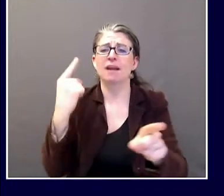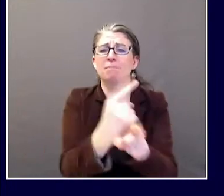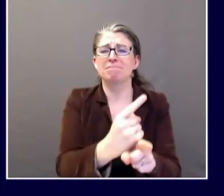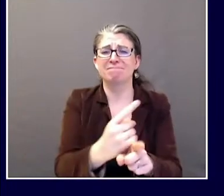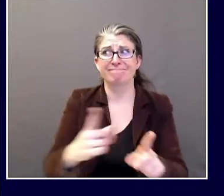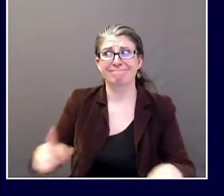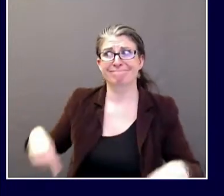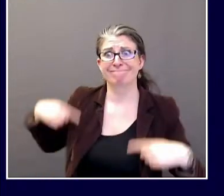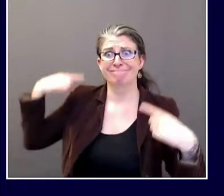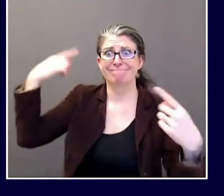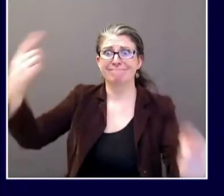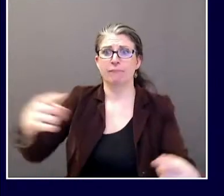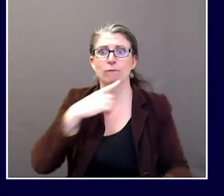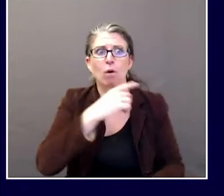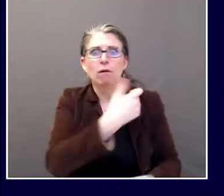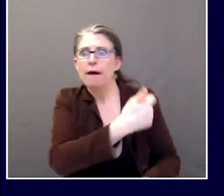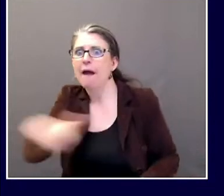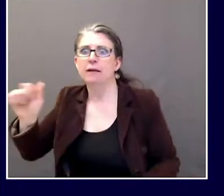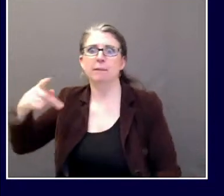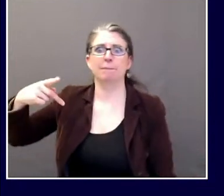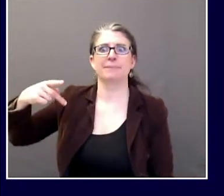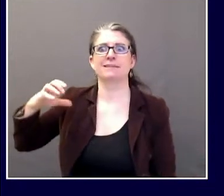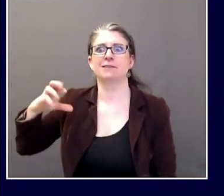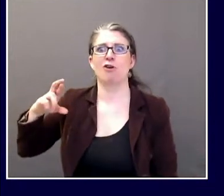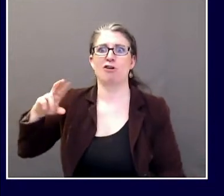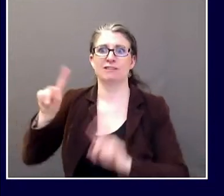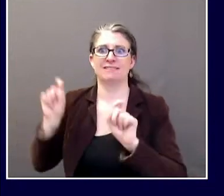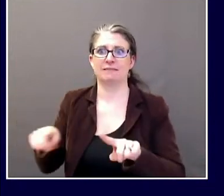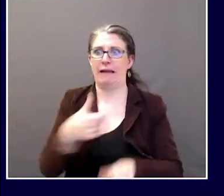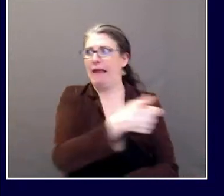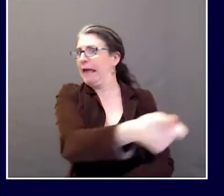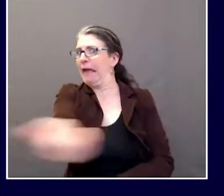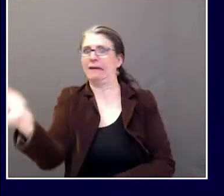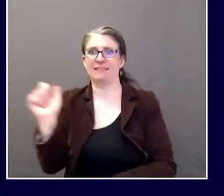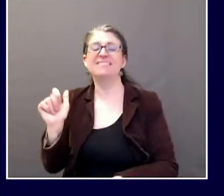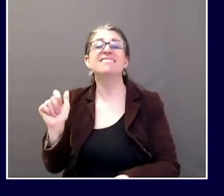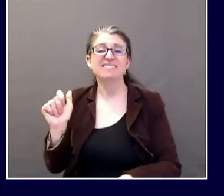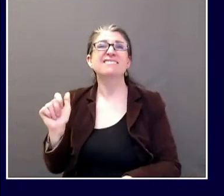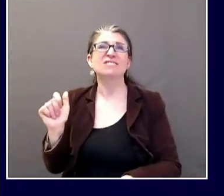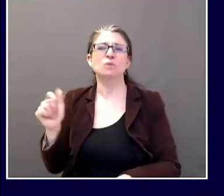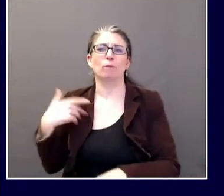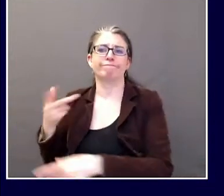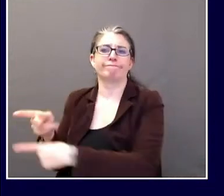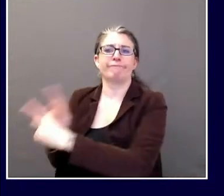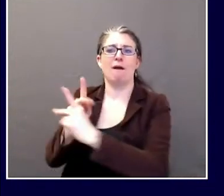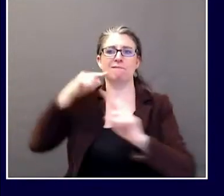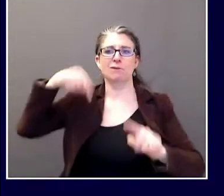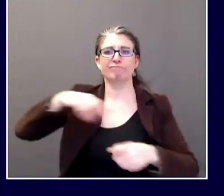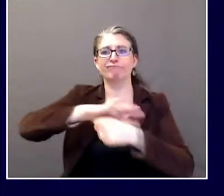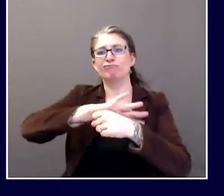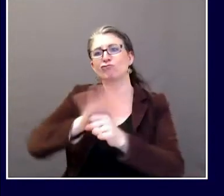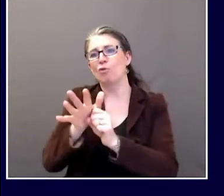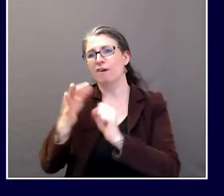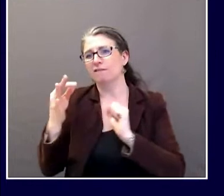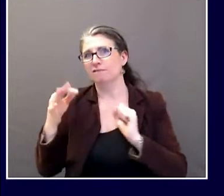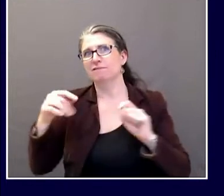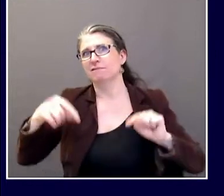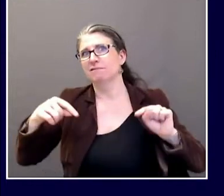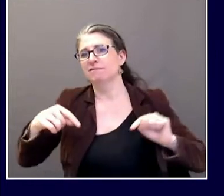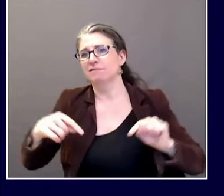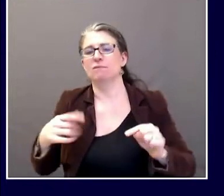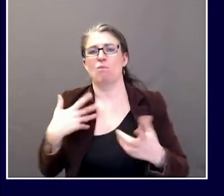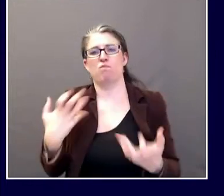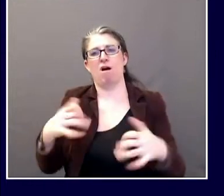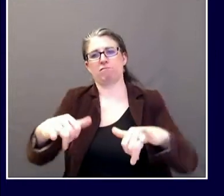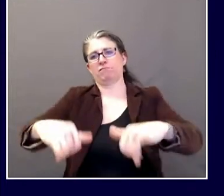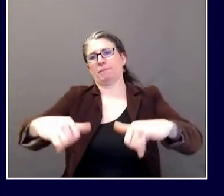unparalleled, and it remains the gold standard. That's why we have focused on keeping that test at the Maine CDC laboratory, but that